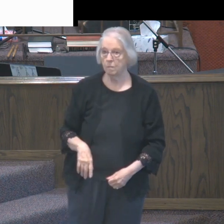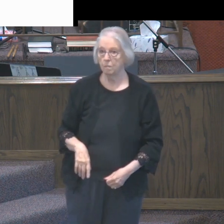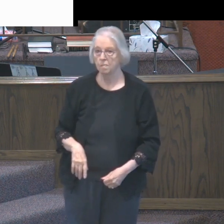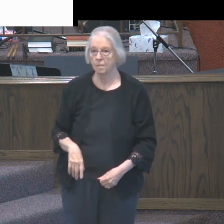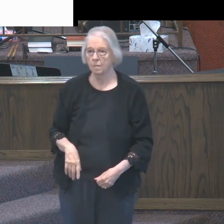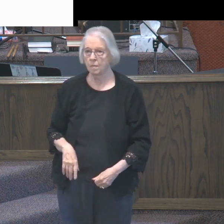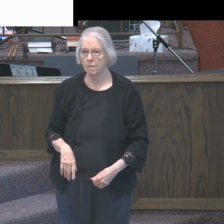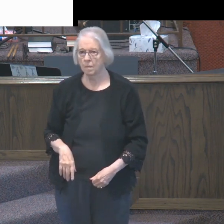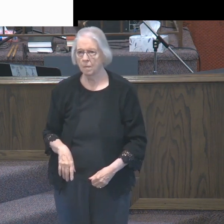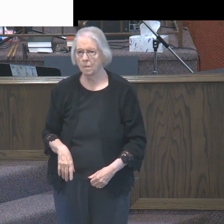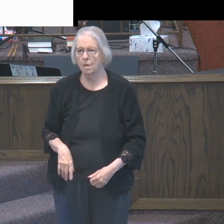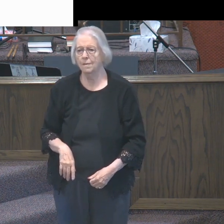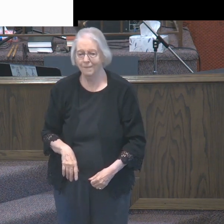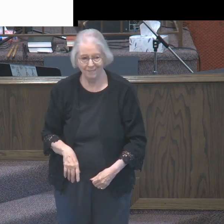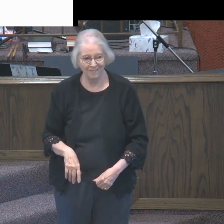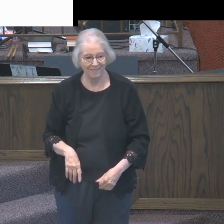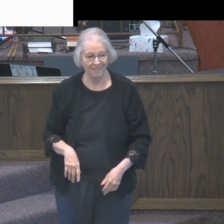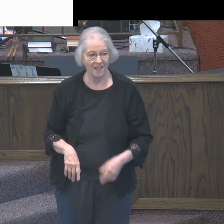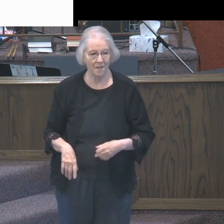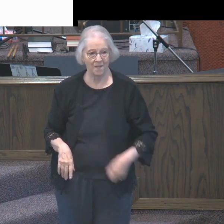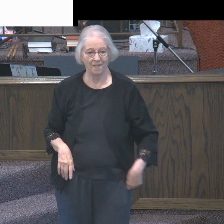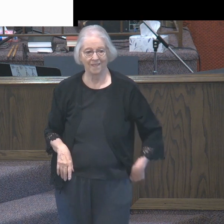Omniscient is the word that means all-knowing.